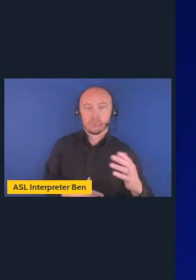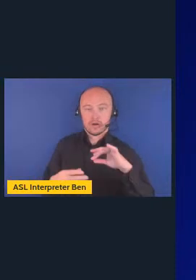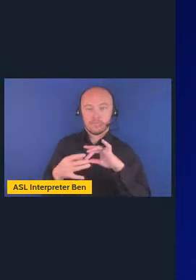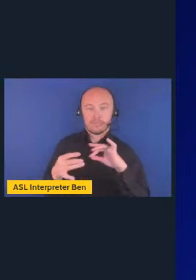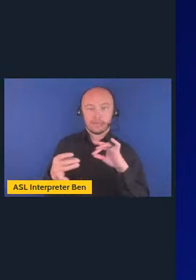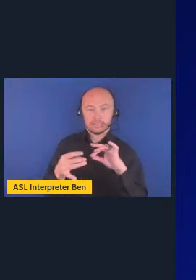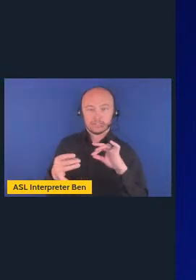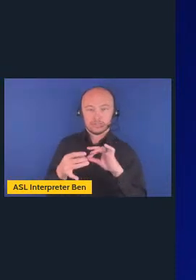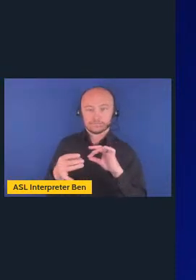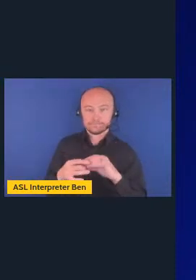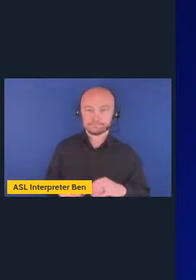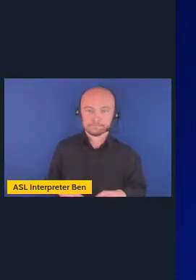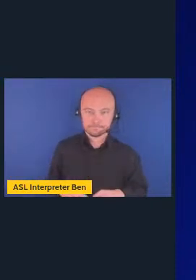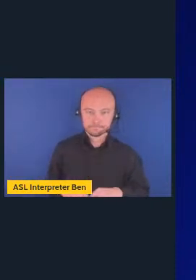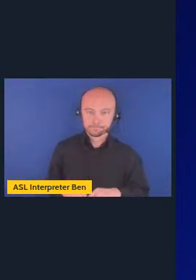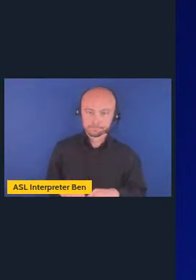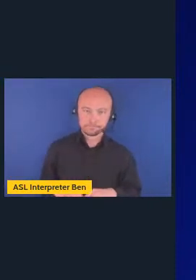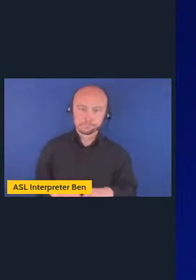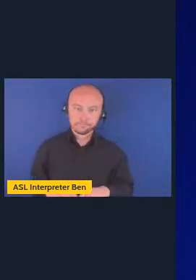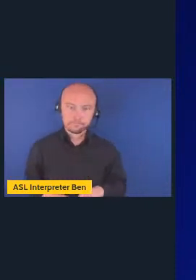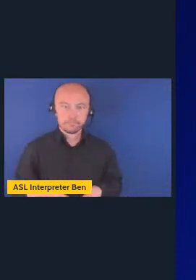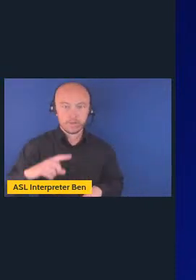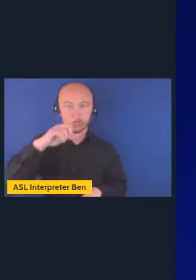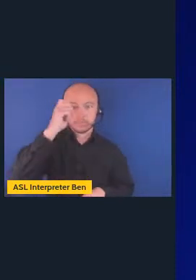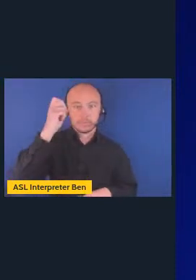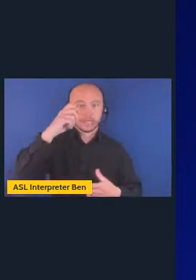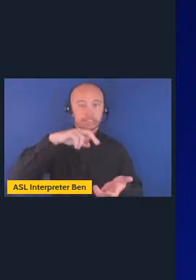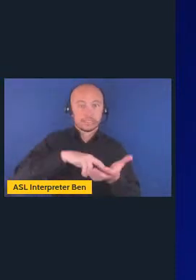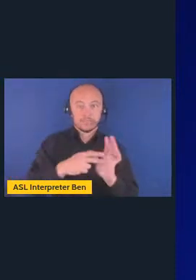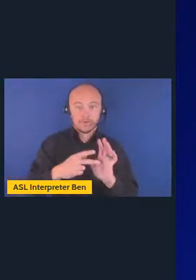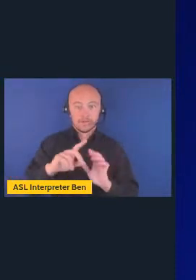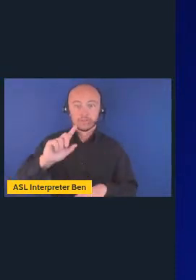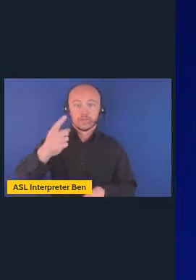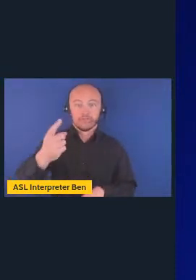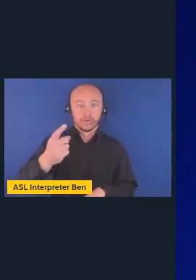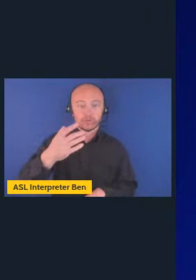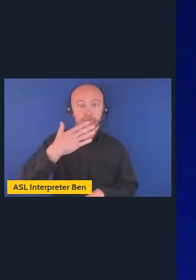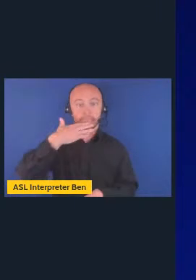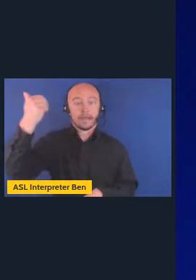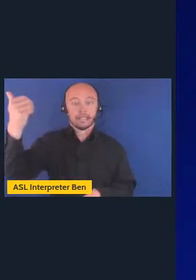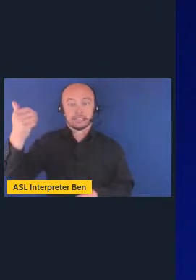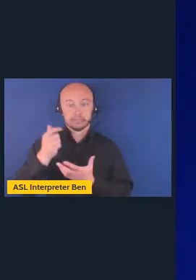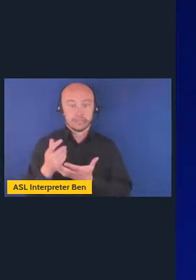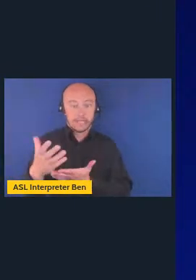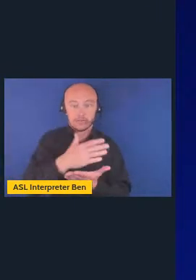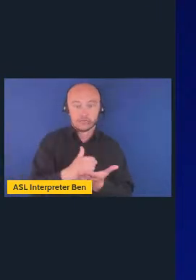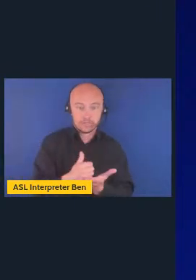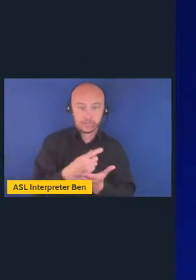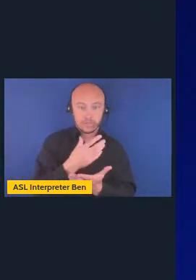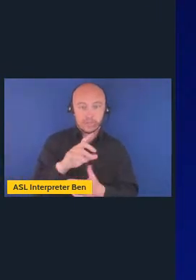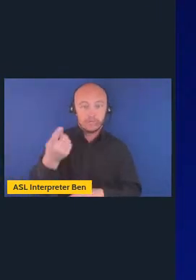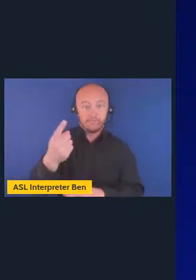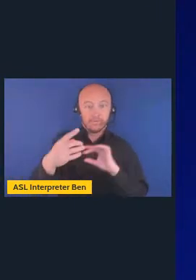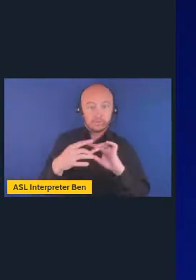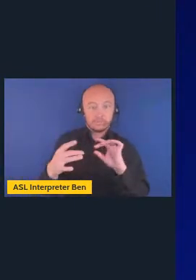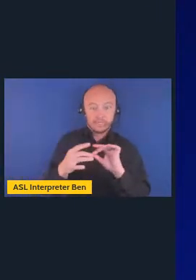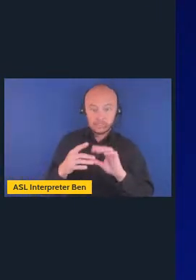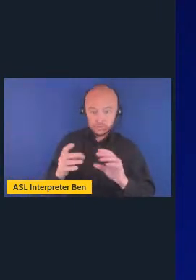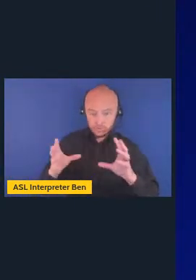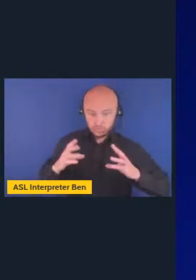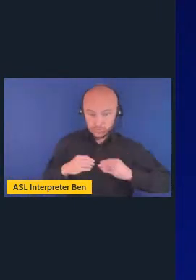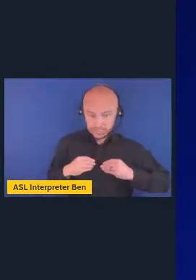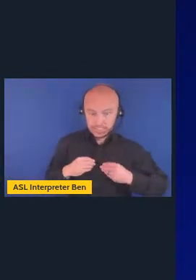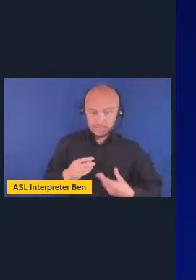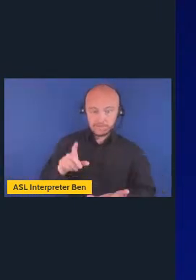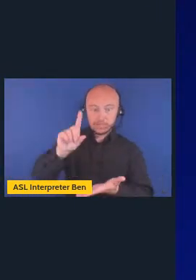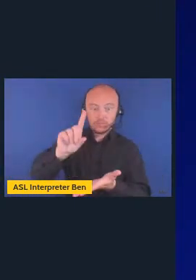body. And because this is defined as a first best aggregator, as soon as that first message is received, the event will be